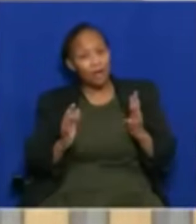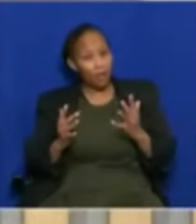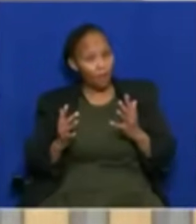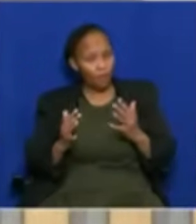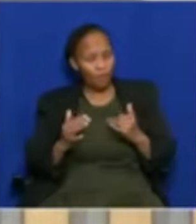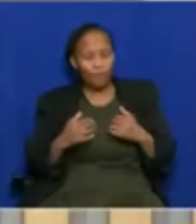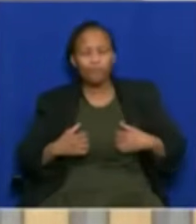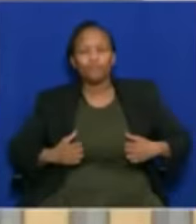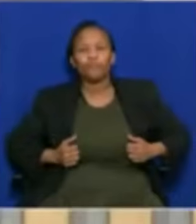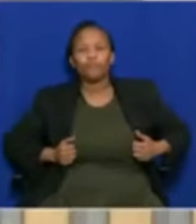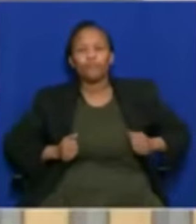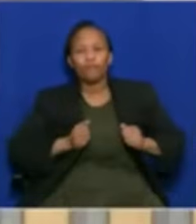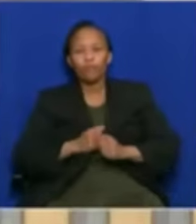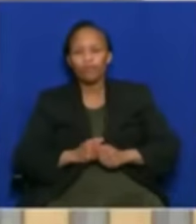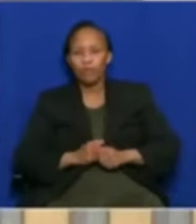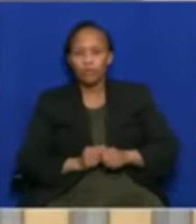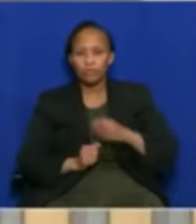is